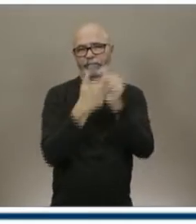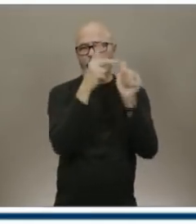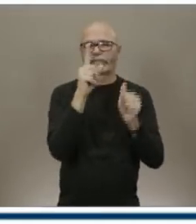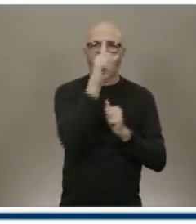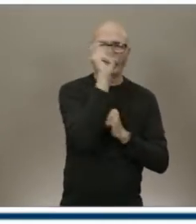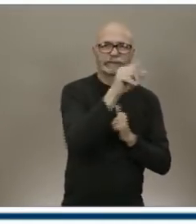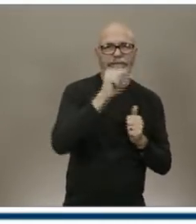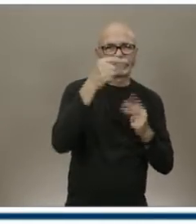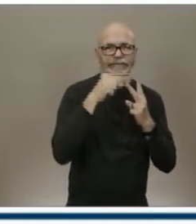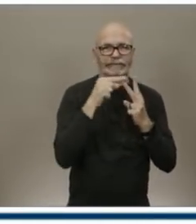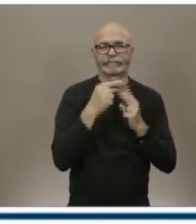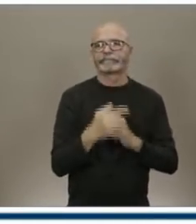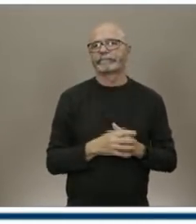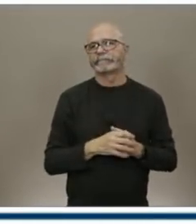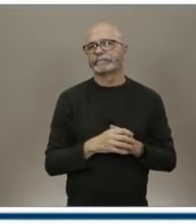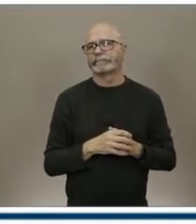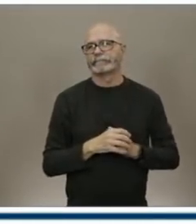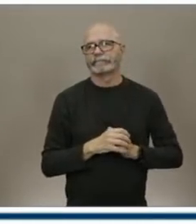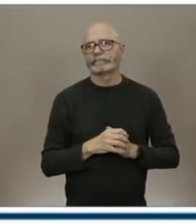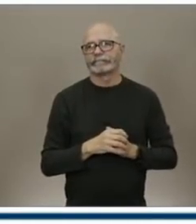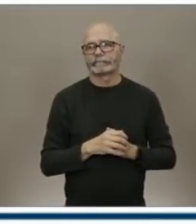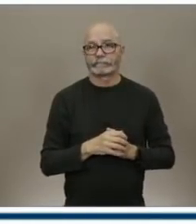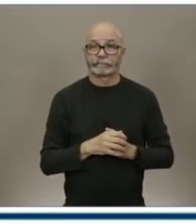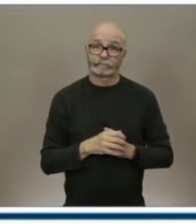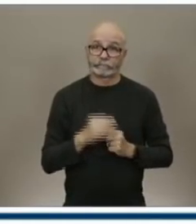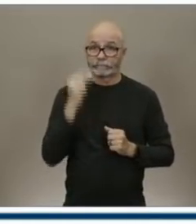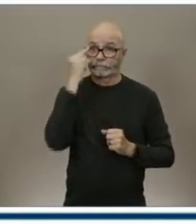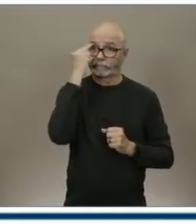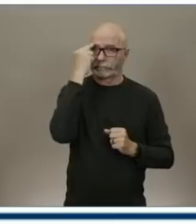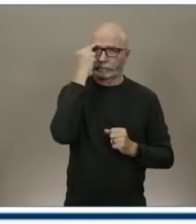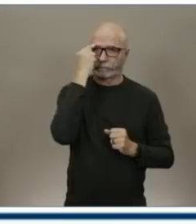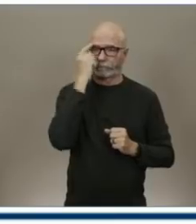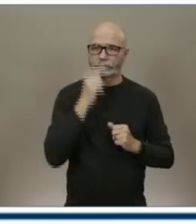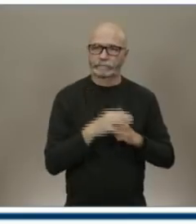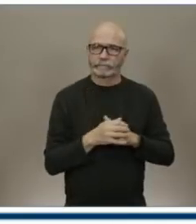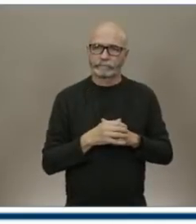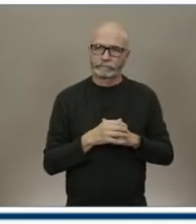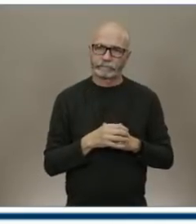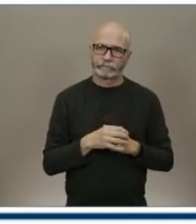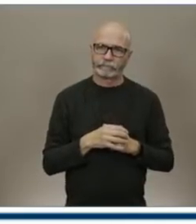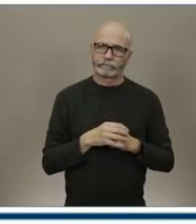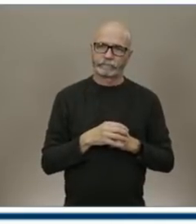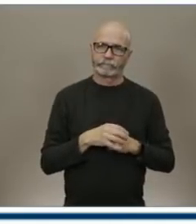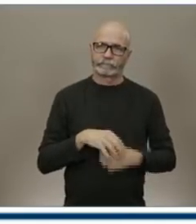when you start the immunizations next week, how many people can you immunize in a day?